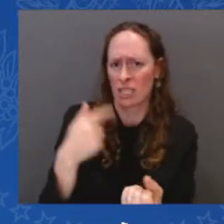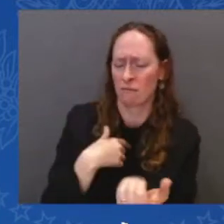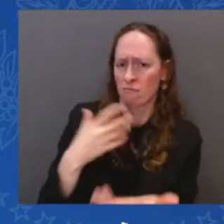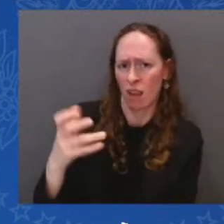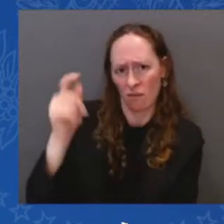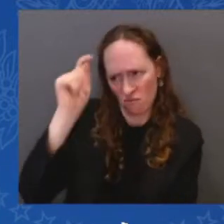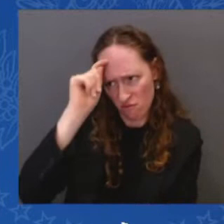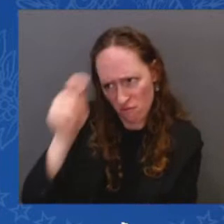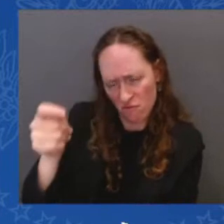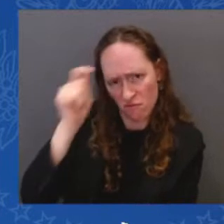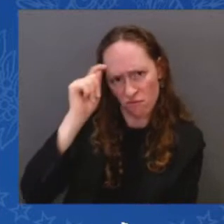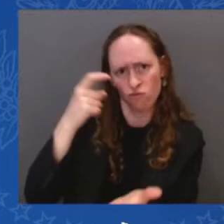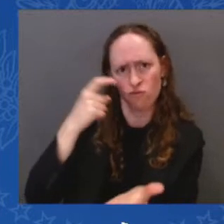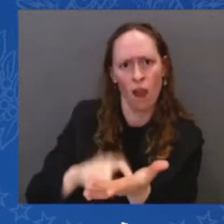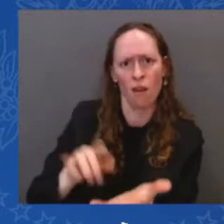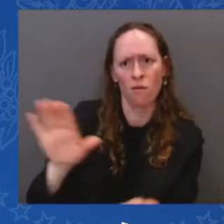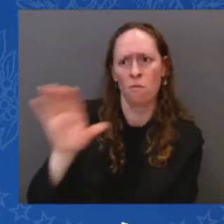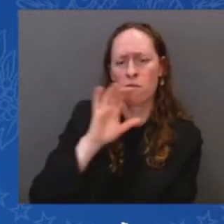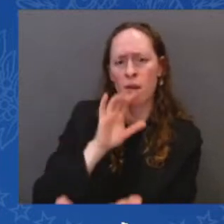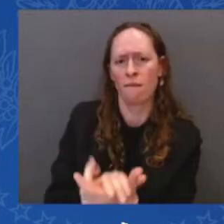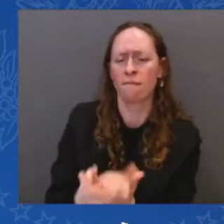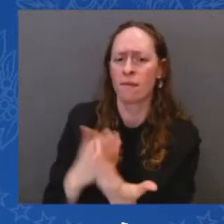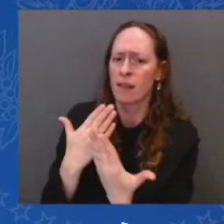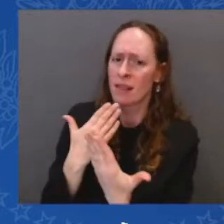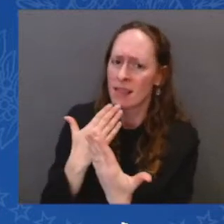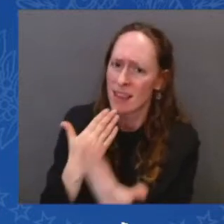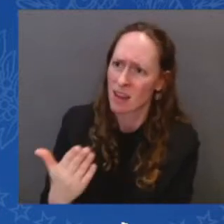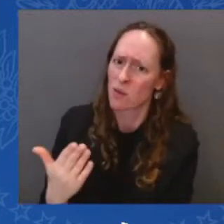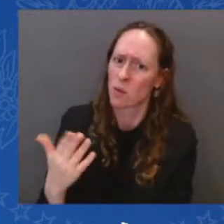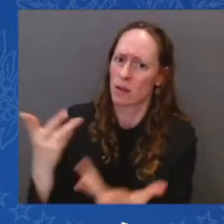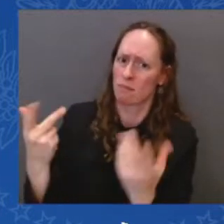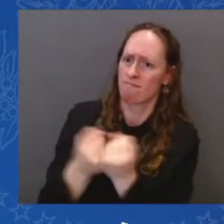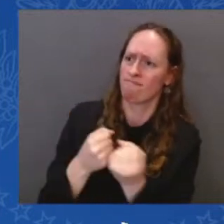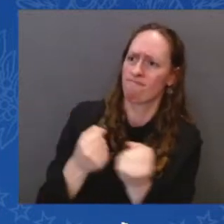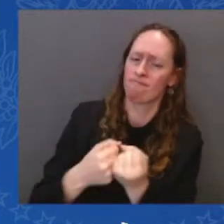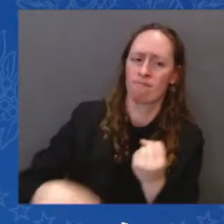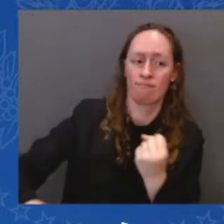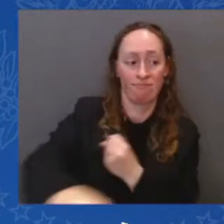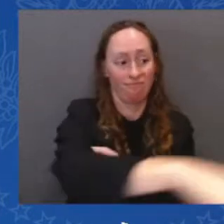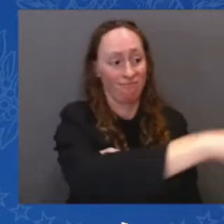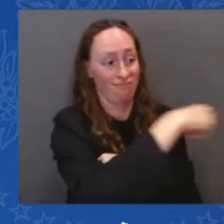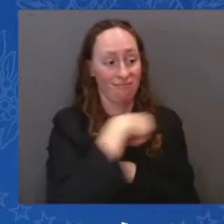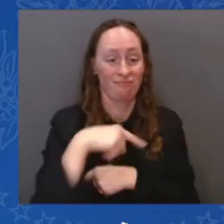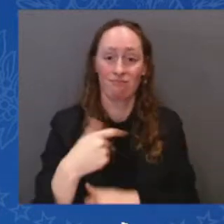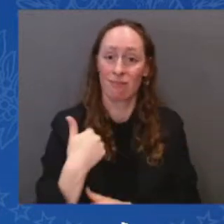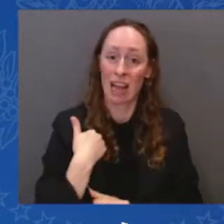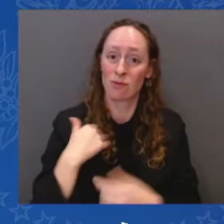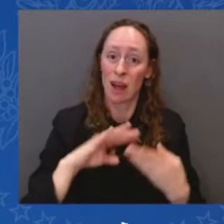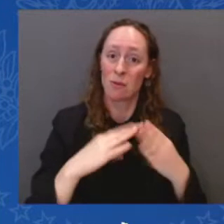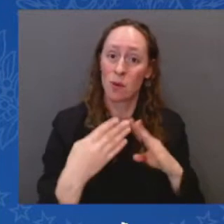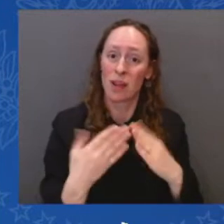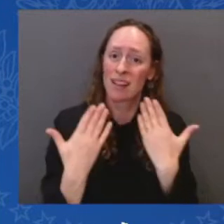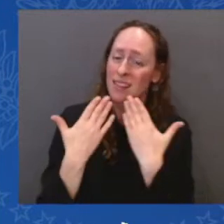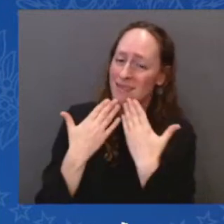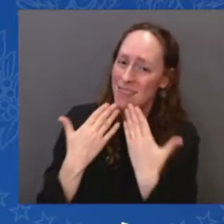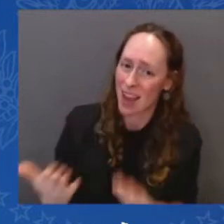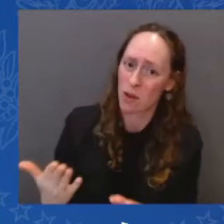our military community and for supporting General Brown as he takes the helm of our joint